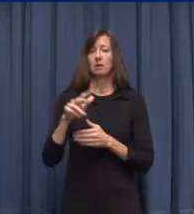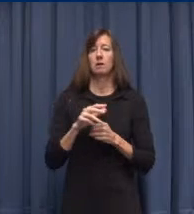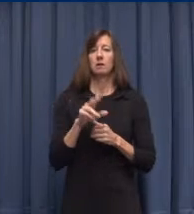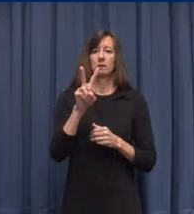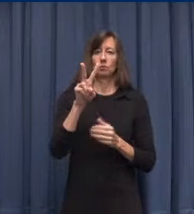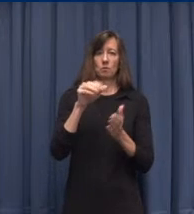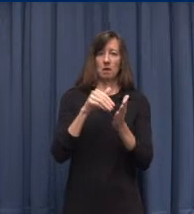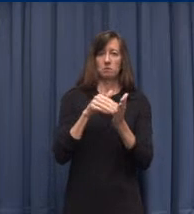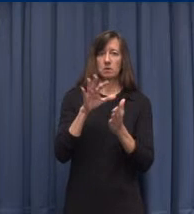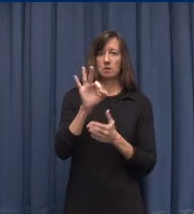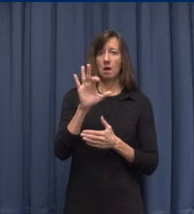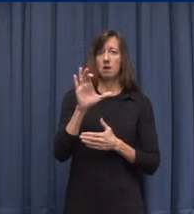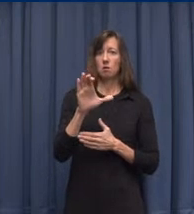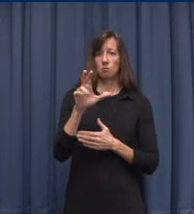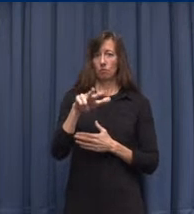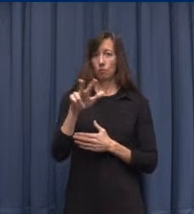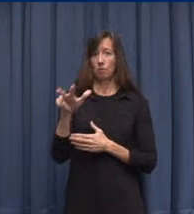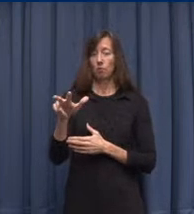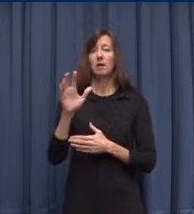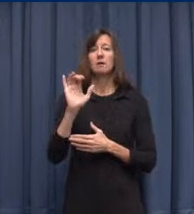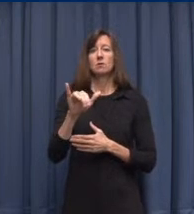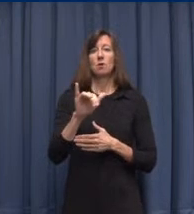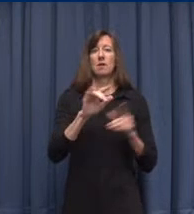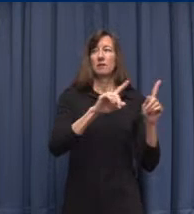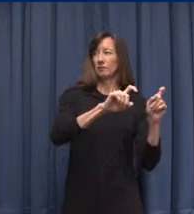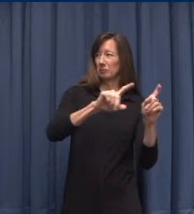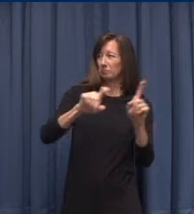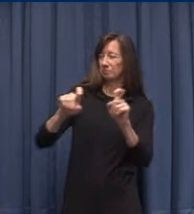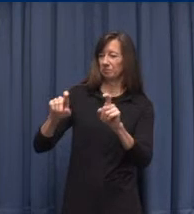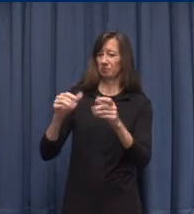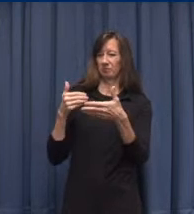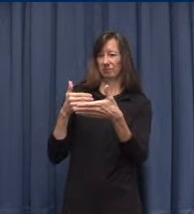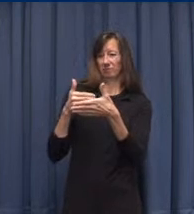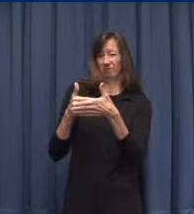shy of 142,000 tested,